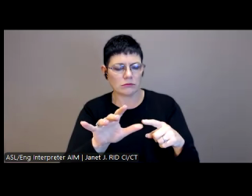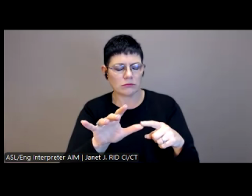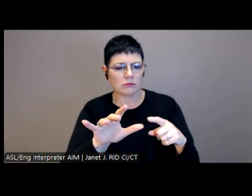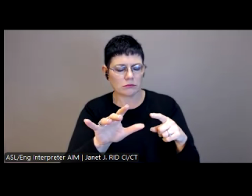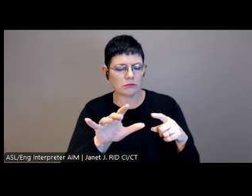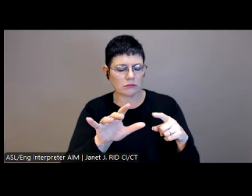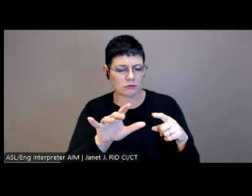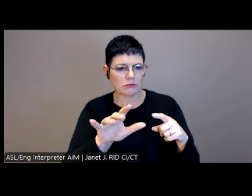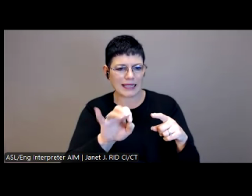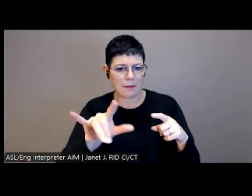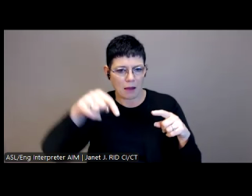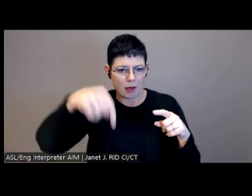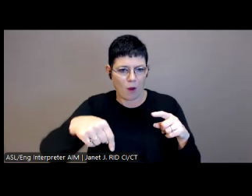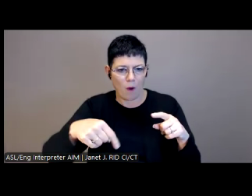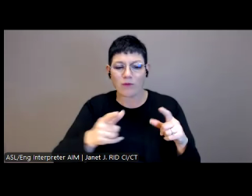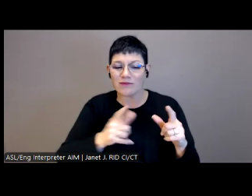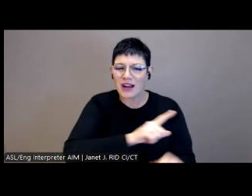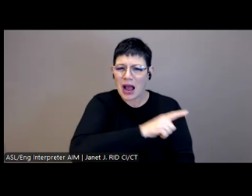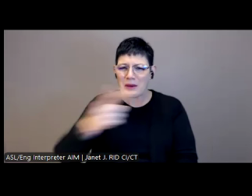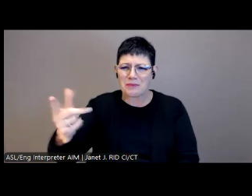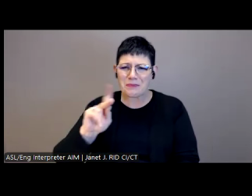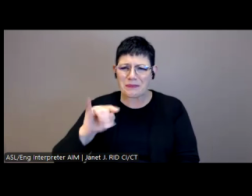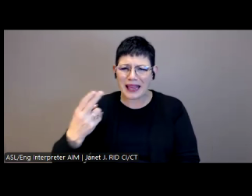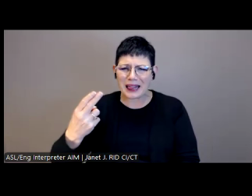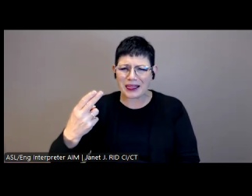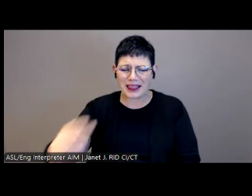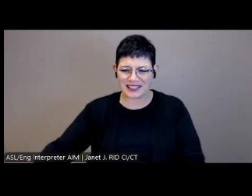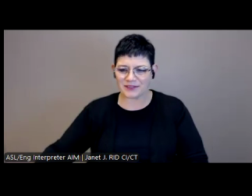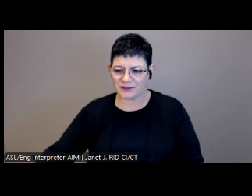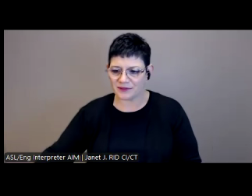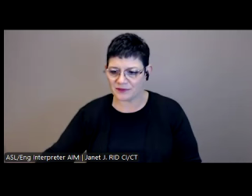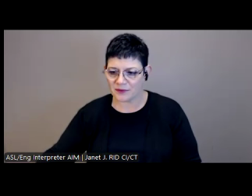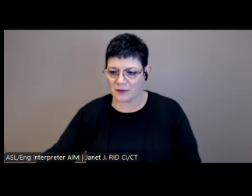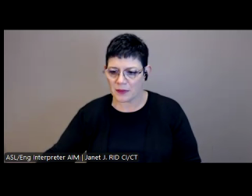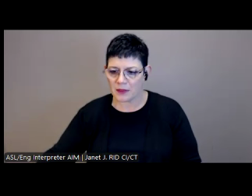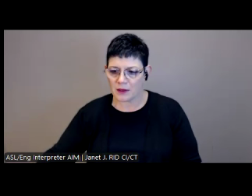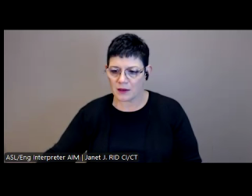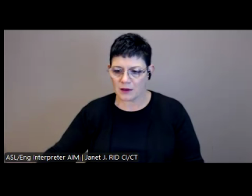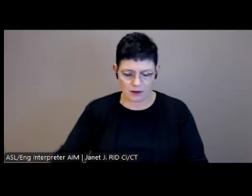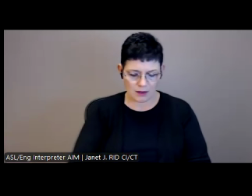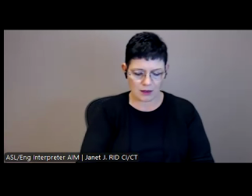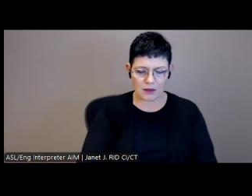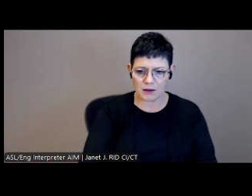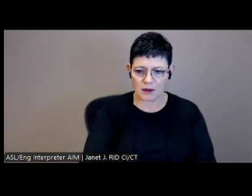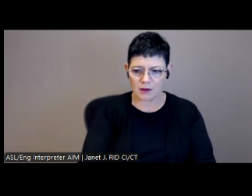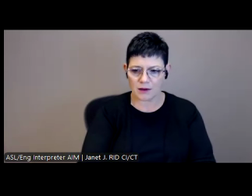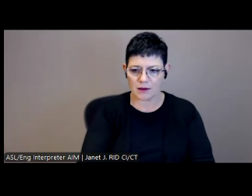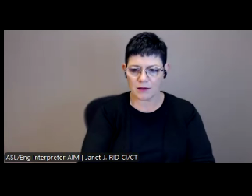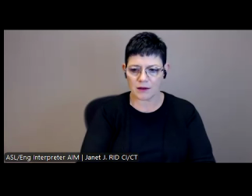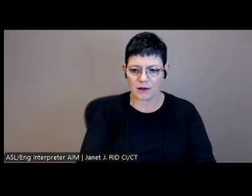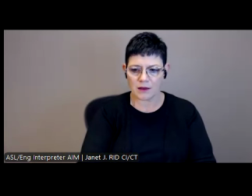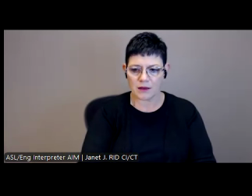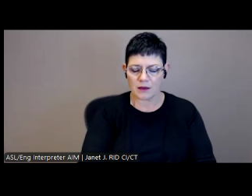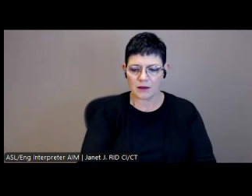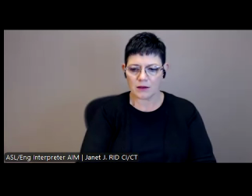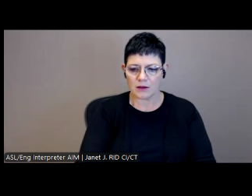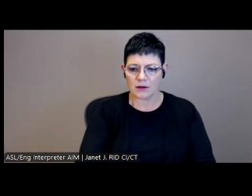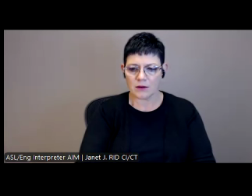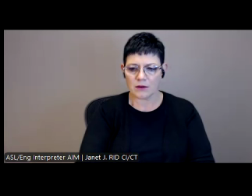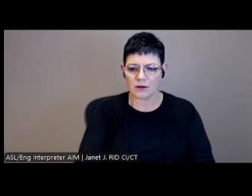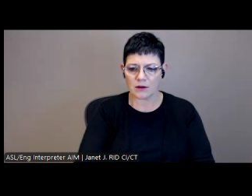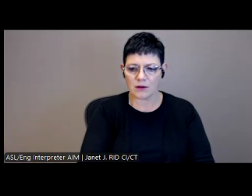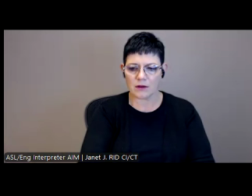for some words of encouragement as we send you on your way. This is the best time to understand how to do it, when to do it, and why to do